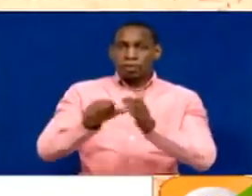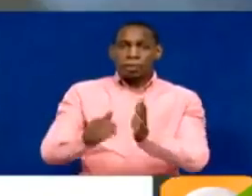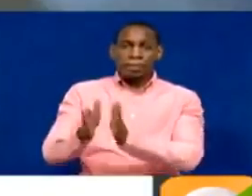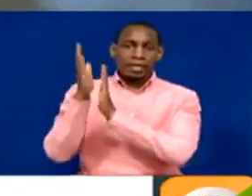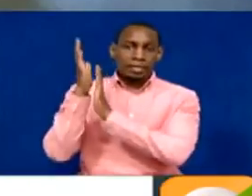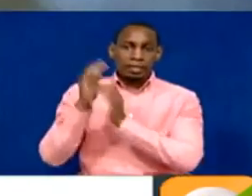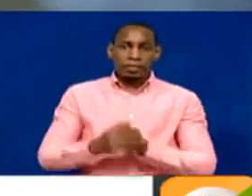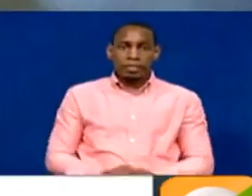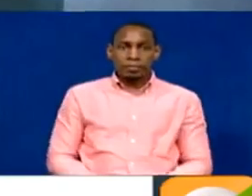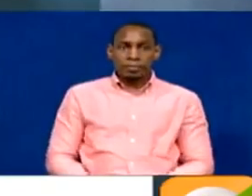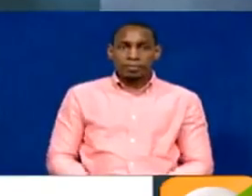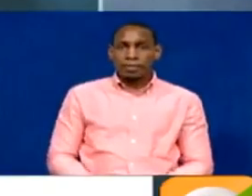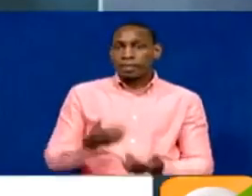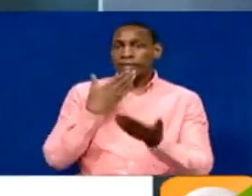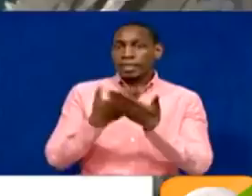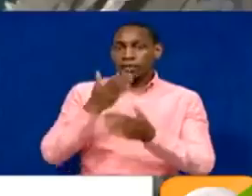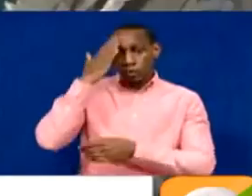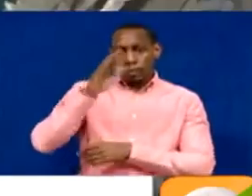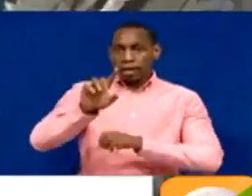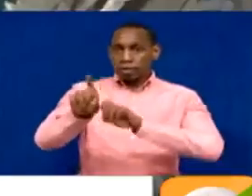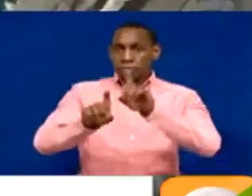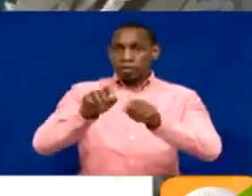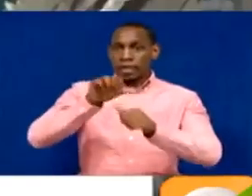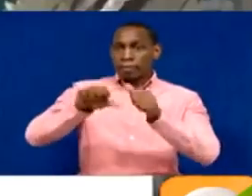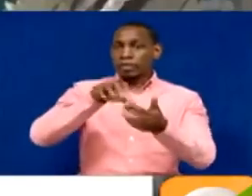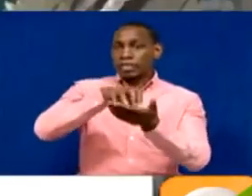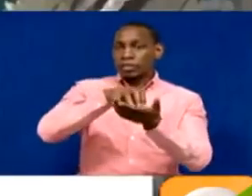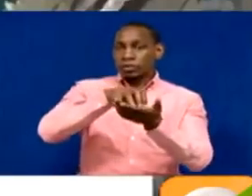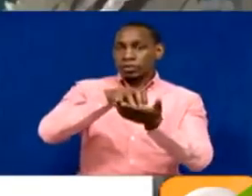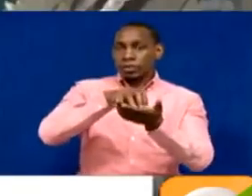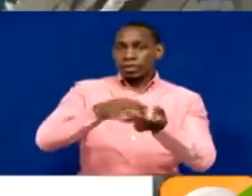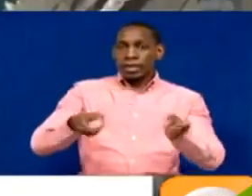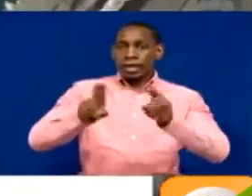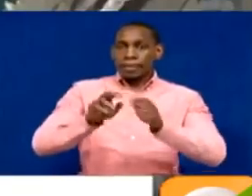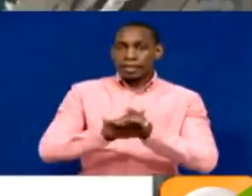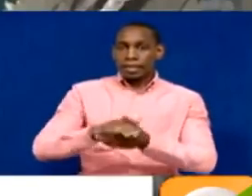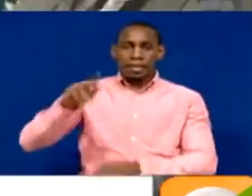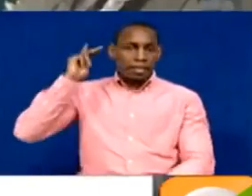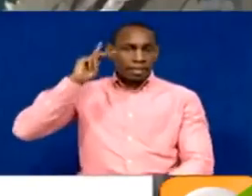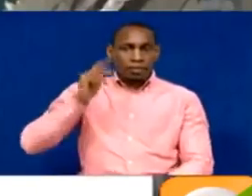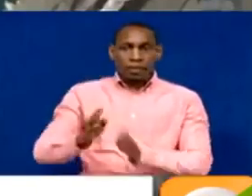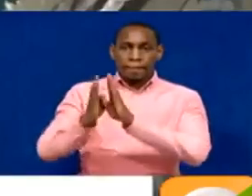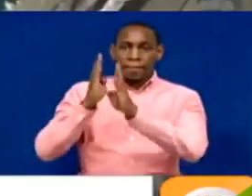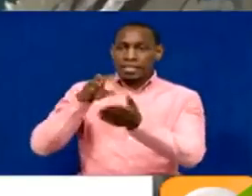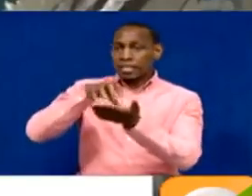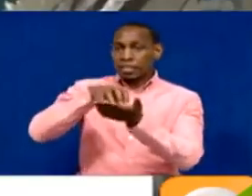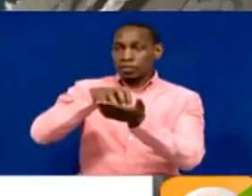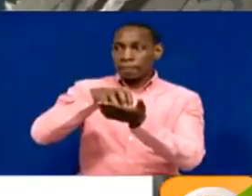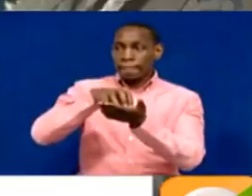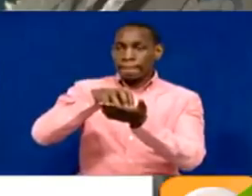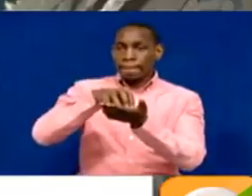insecurity challenge. Thank you. I know you are inquiring about the incidents that are happening within Kisii bus